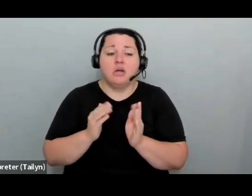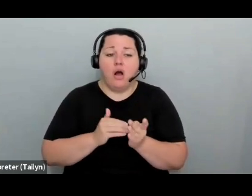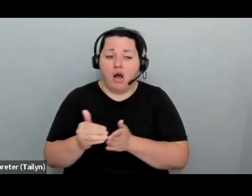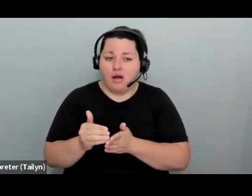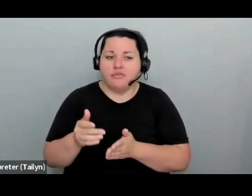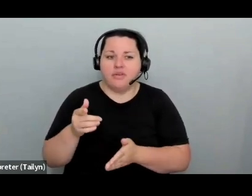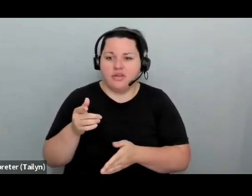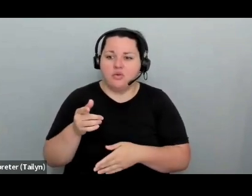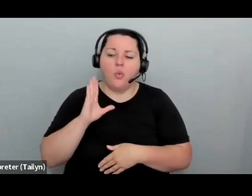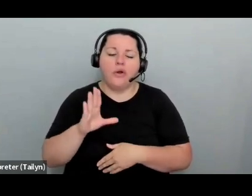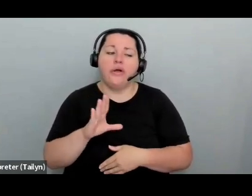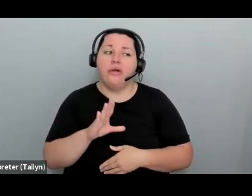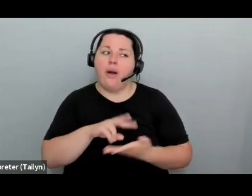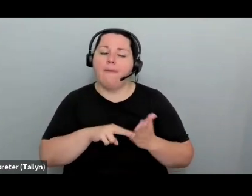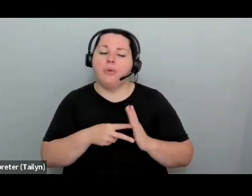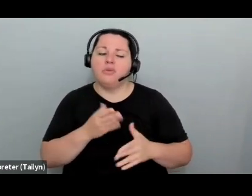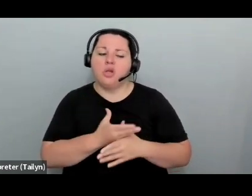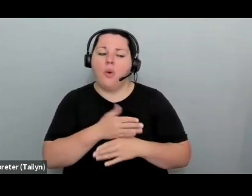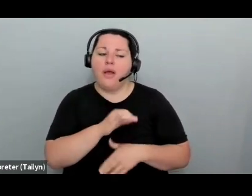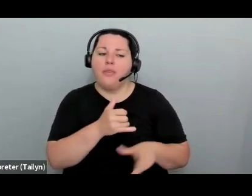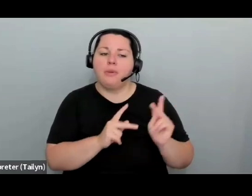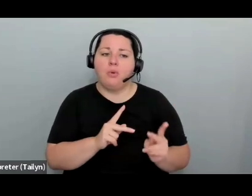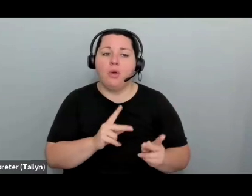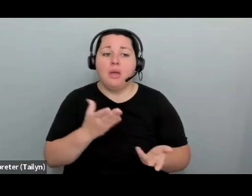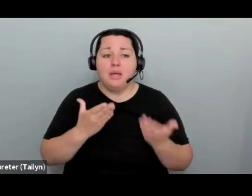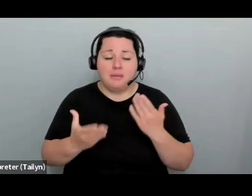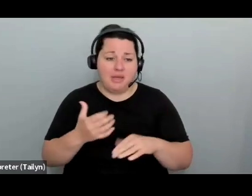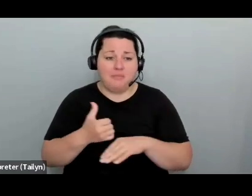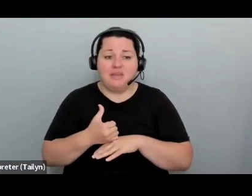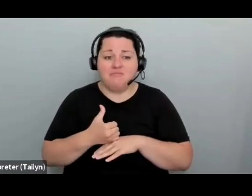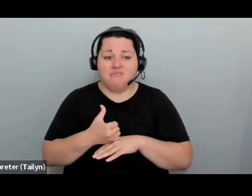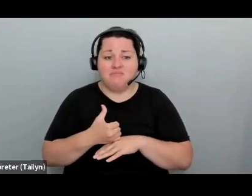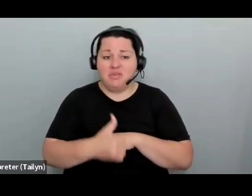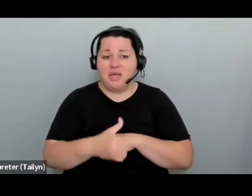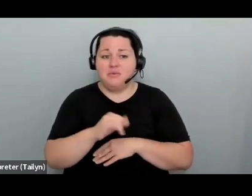deliberately annoys others, often blames others for mistakes and behaviors.